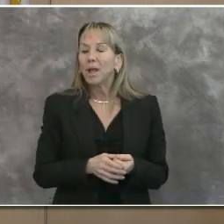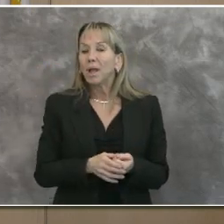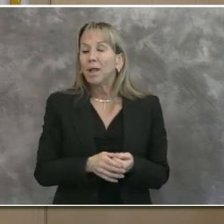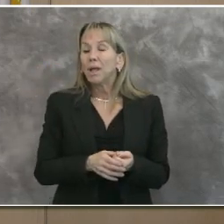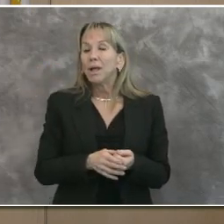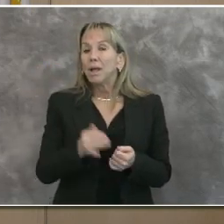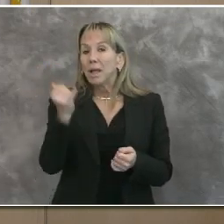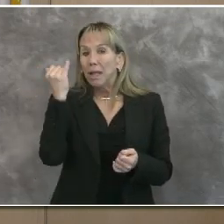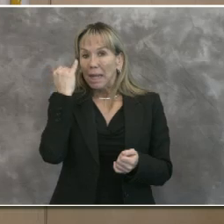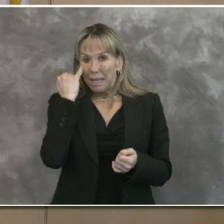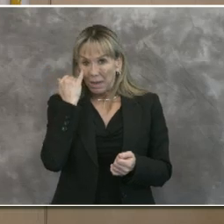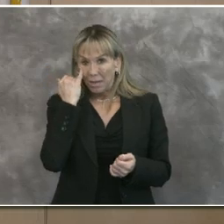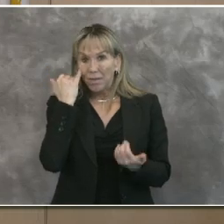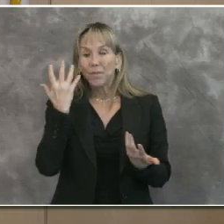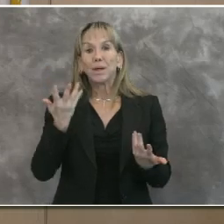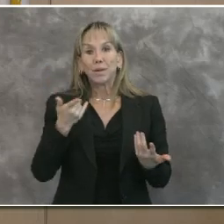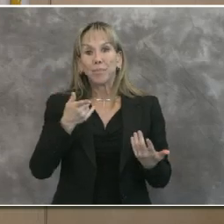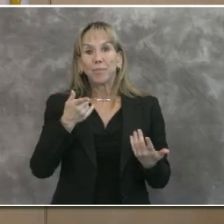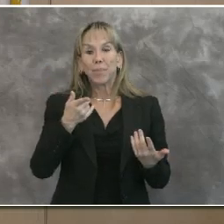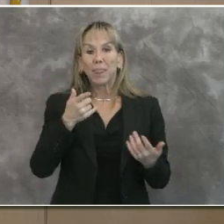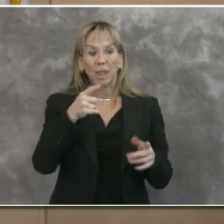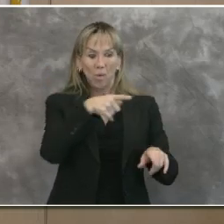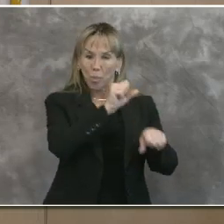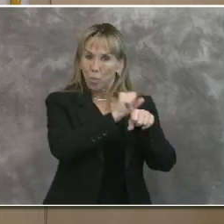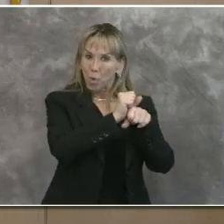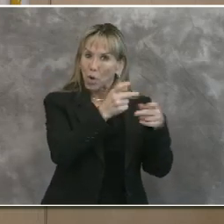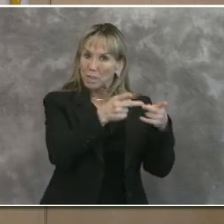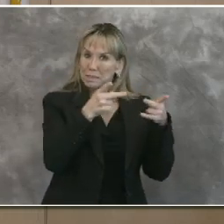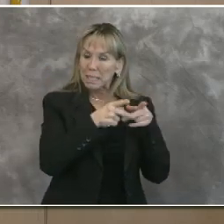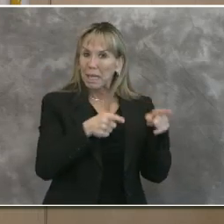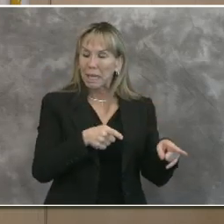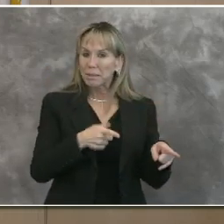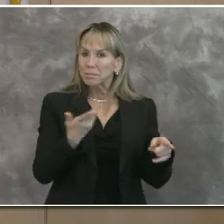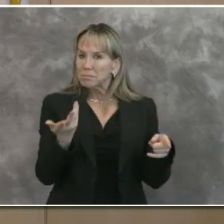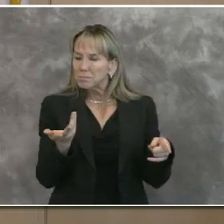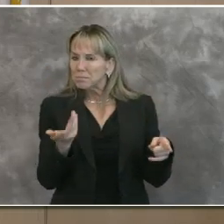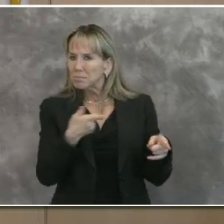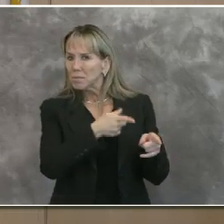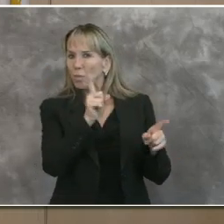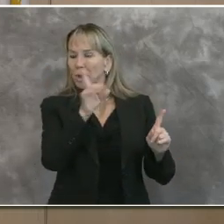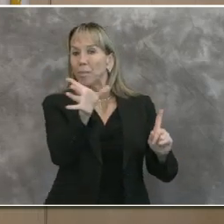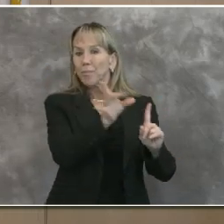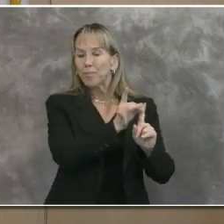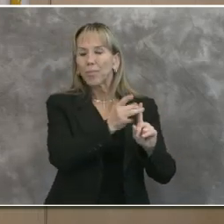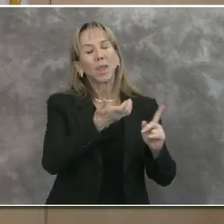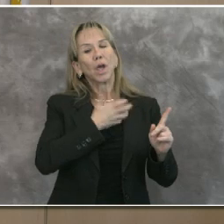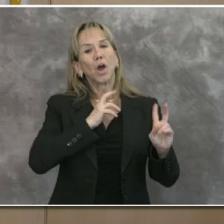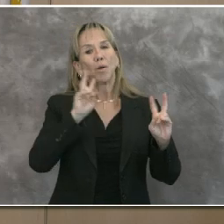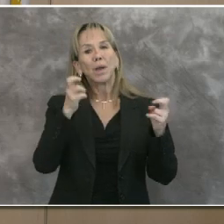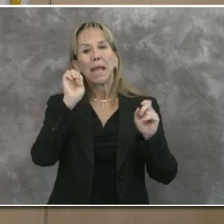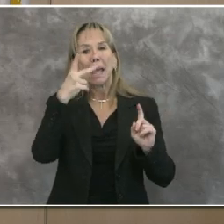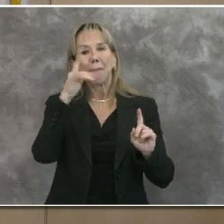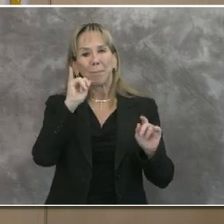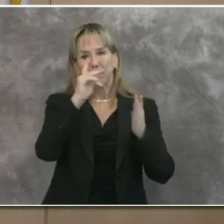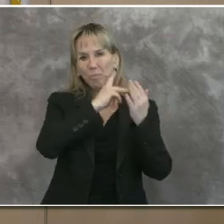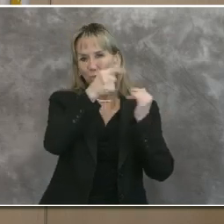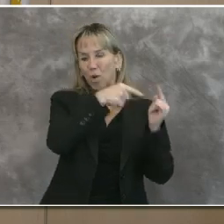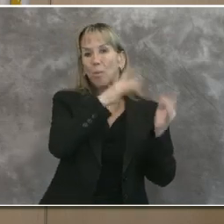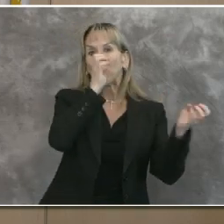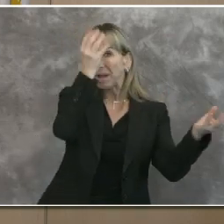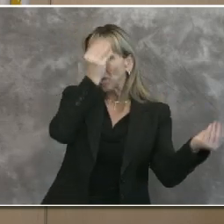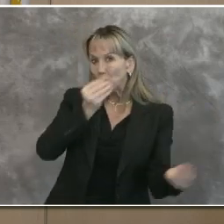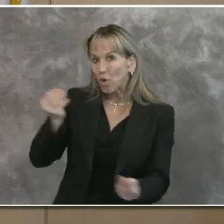if it is at a work site, obviously our EPI program is notified. So again,